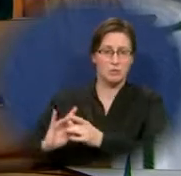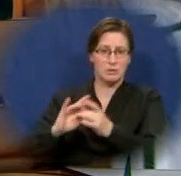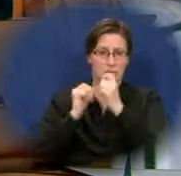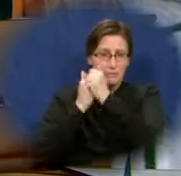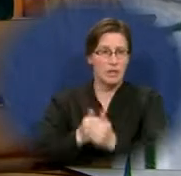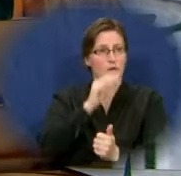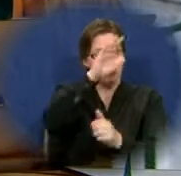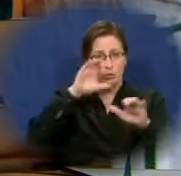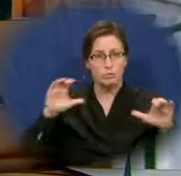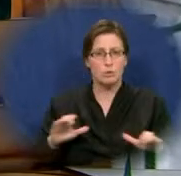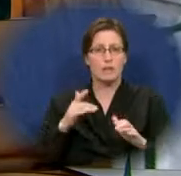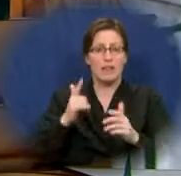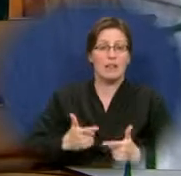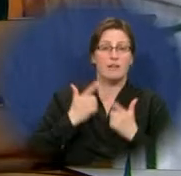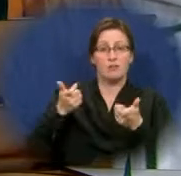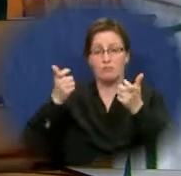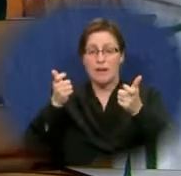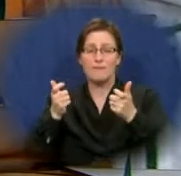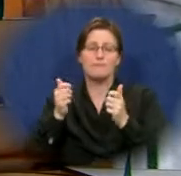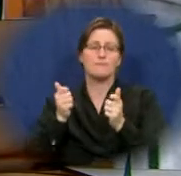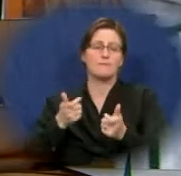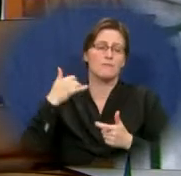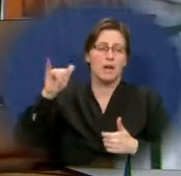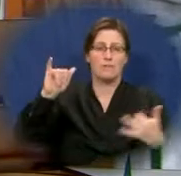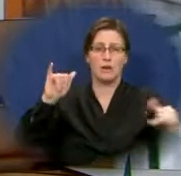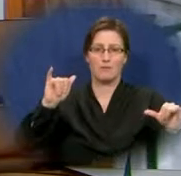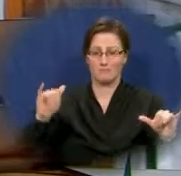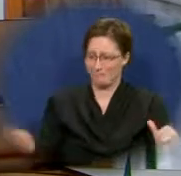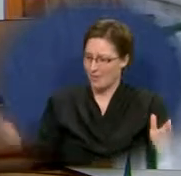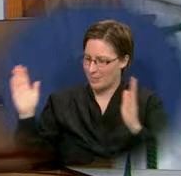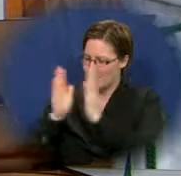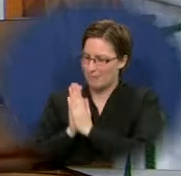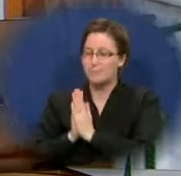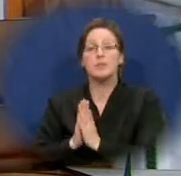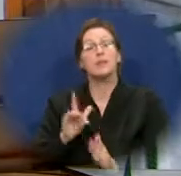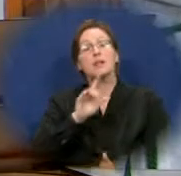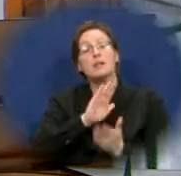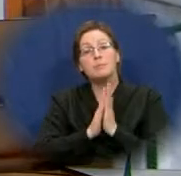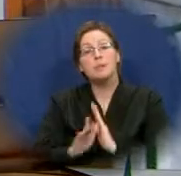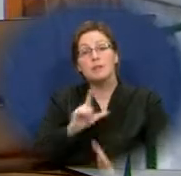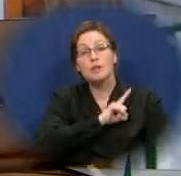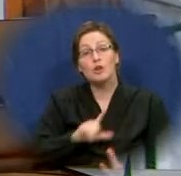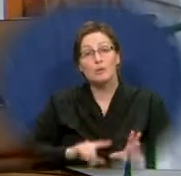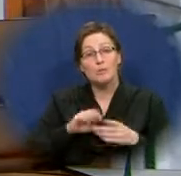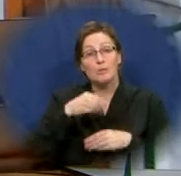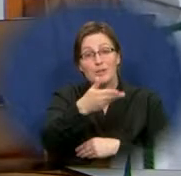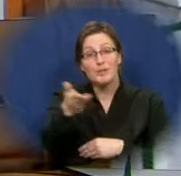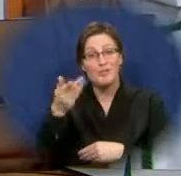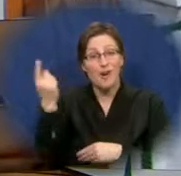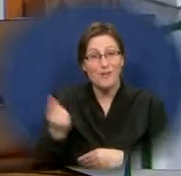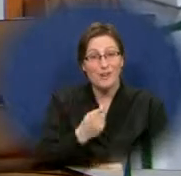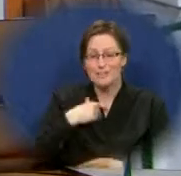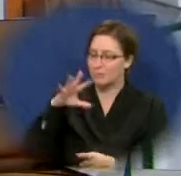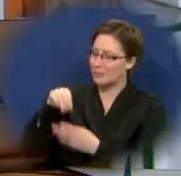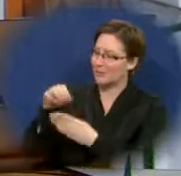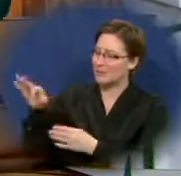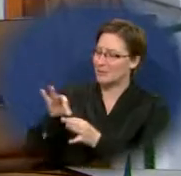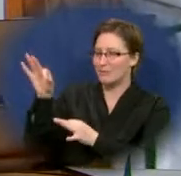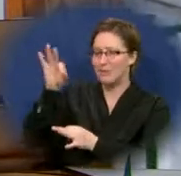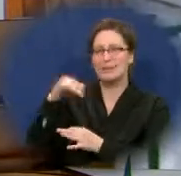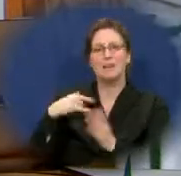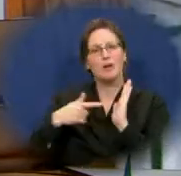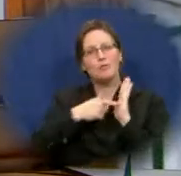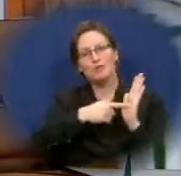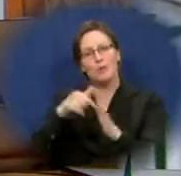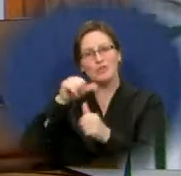with your will, who live and reign forever and ever. Amen. The peace of the Lord be with you always. And with your spirit. Let us share Jesus'